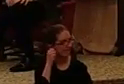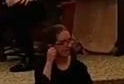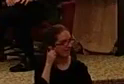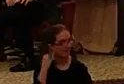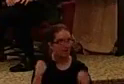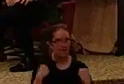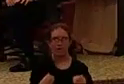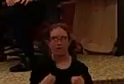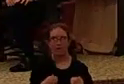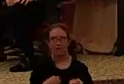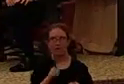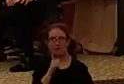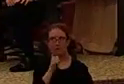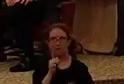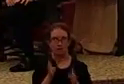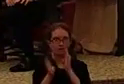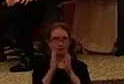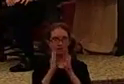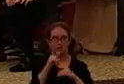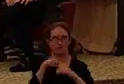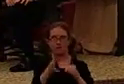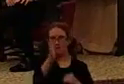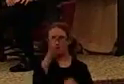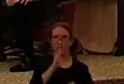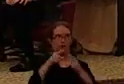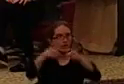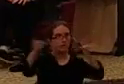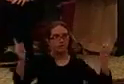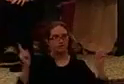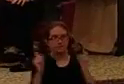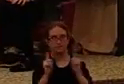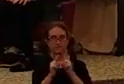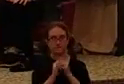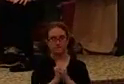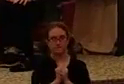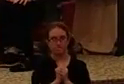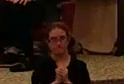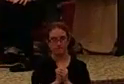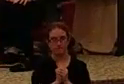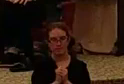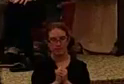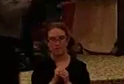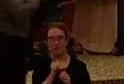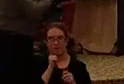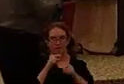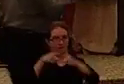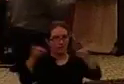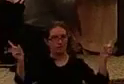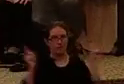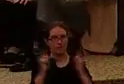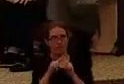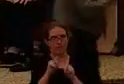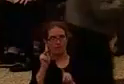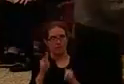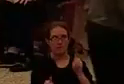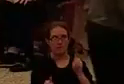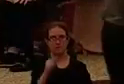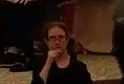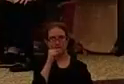I've had them that could even talk the talk. They talk about God when I was around. But when I wasn't around, people would